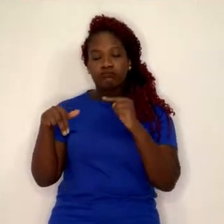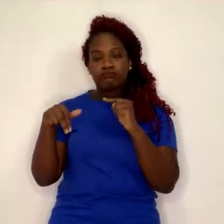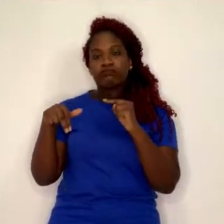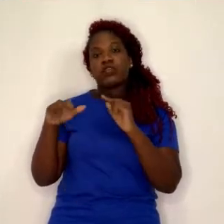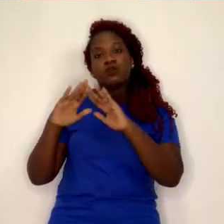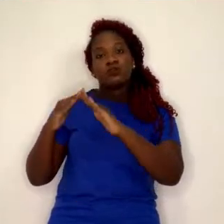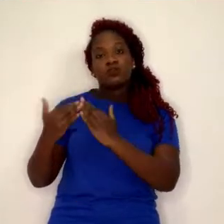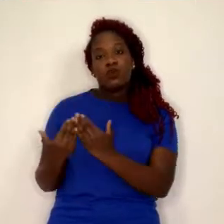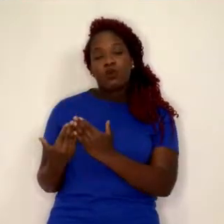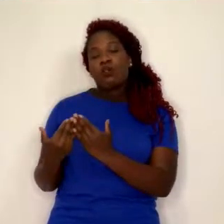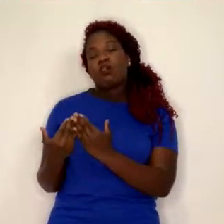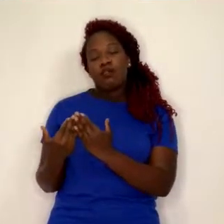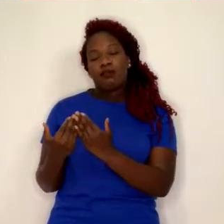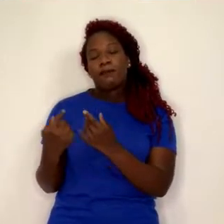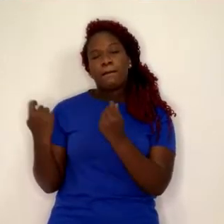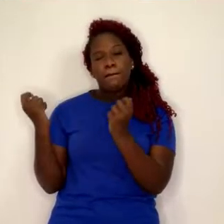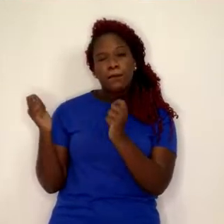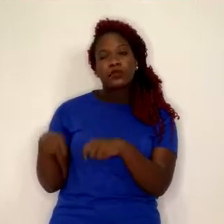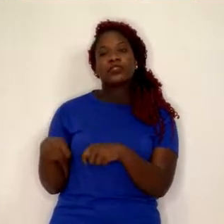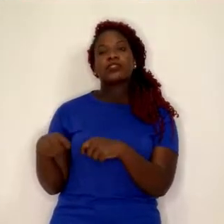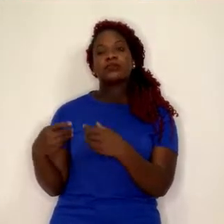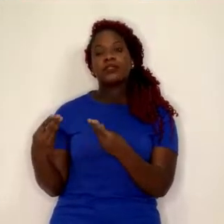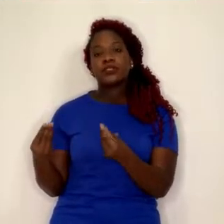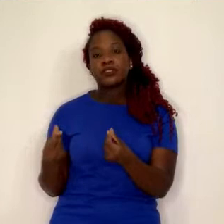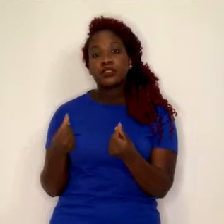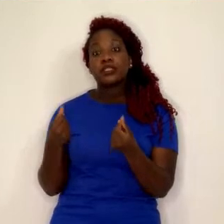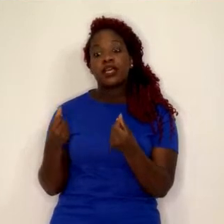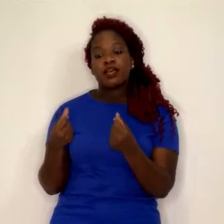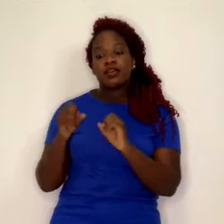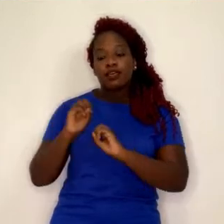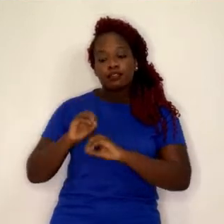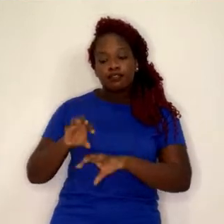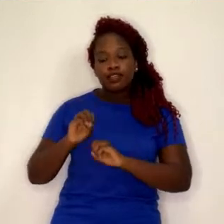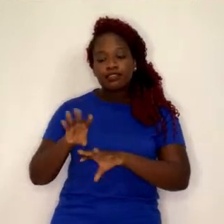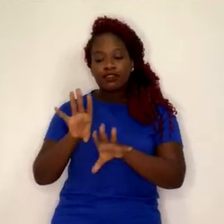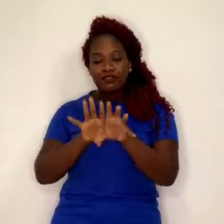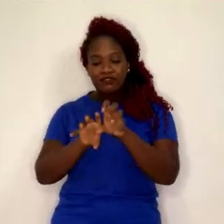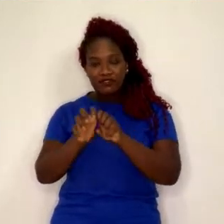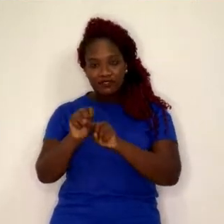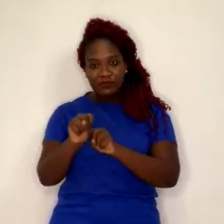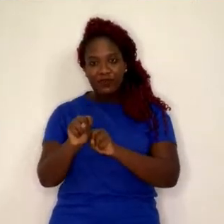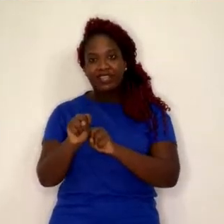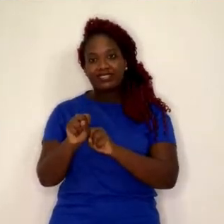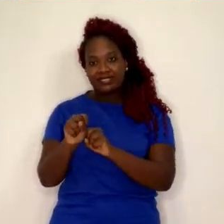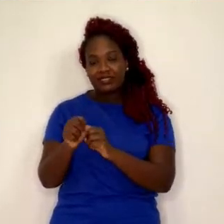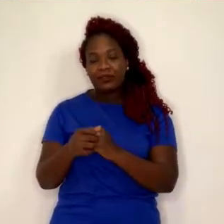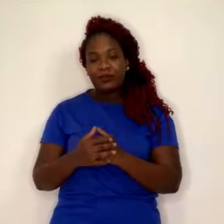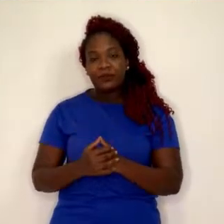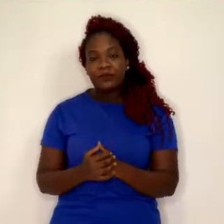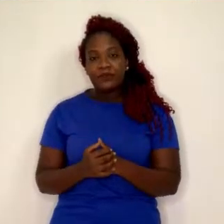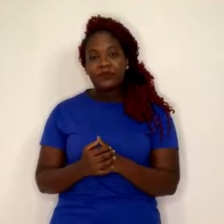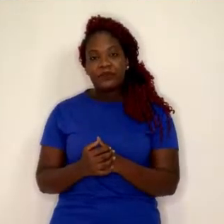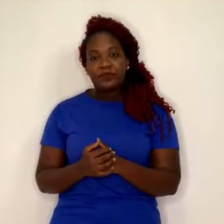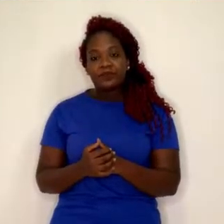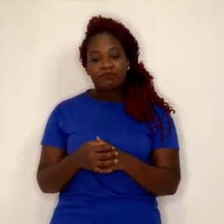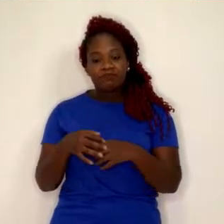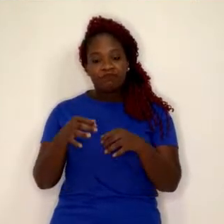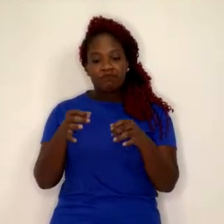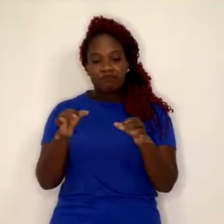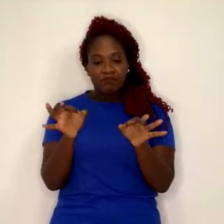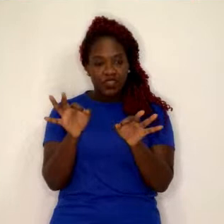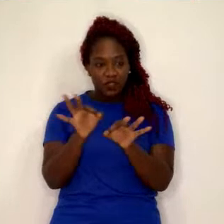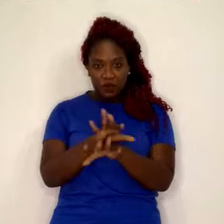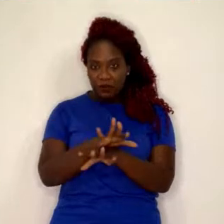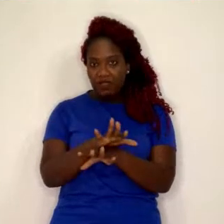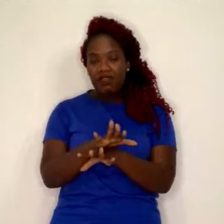is an example of a school that allows this for this education and this training